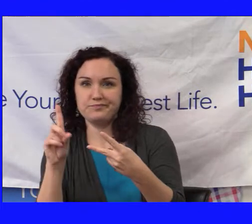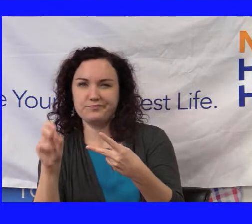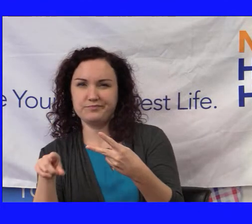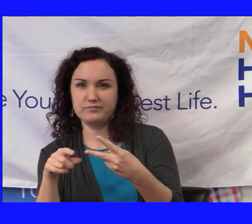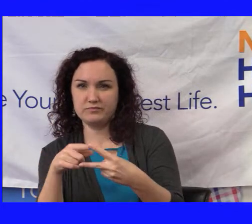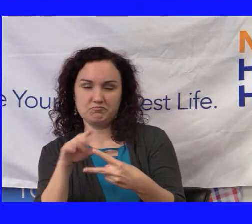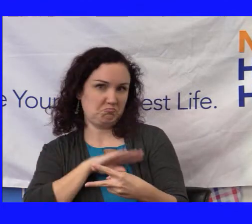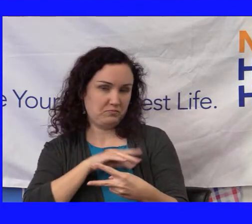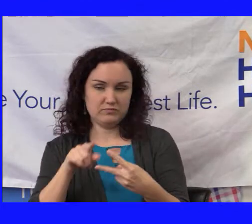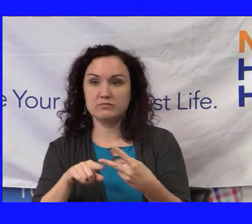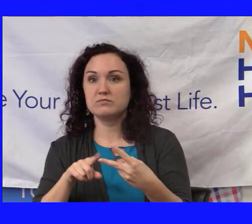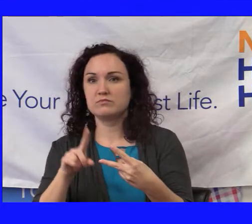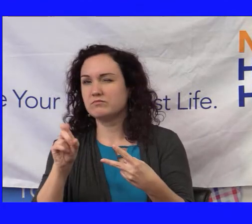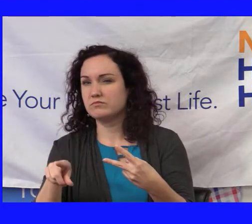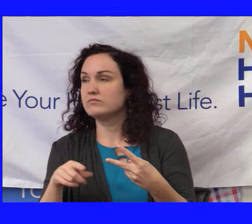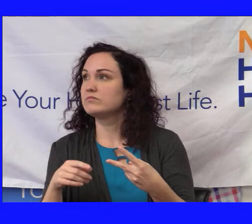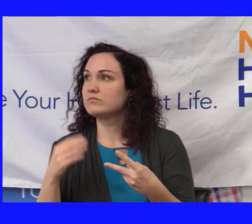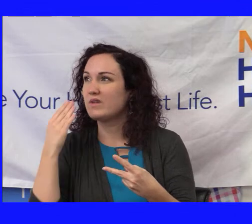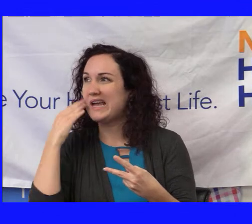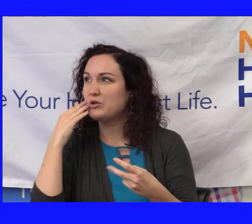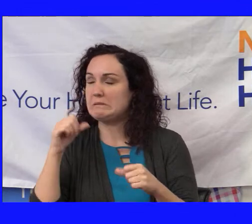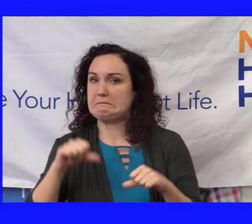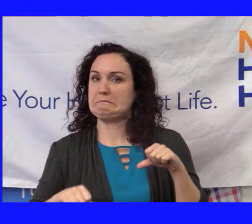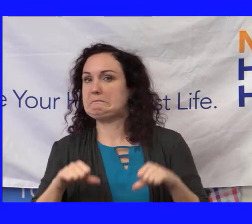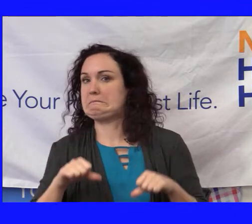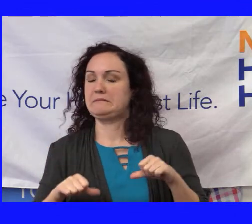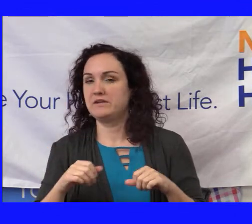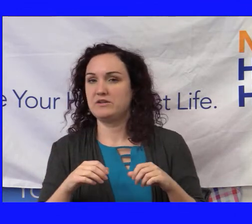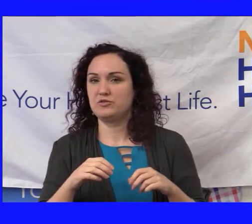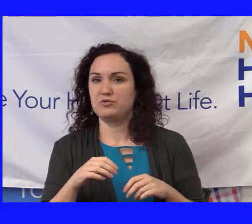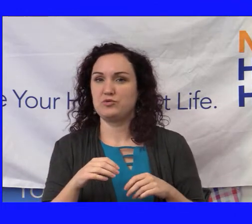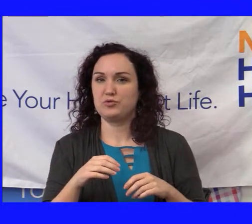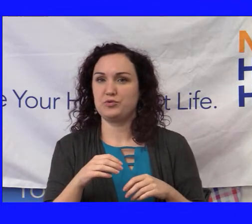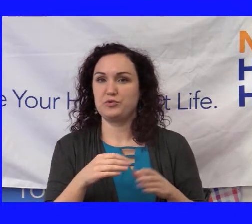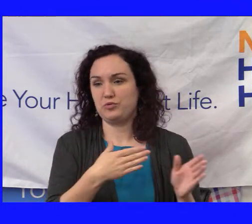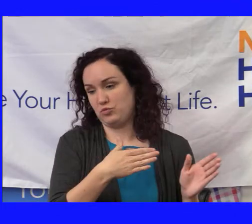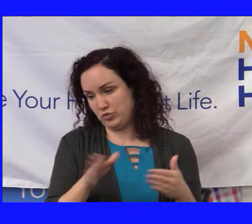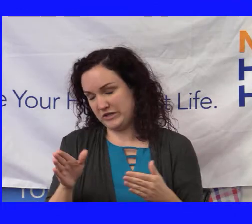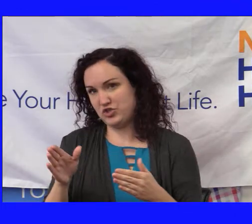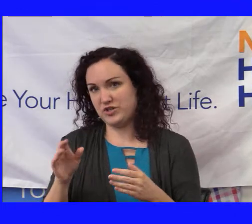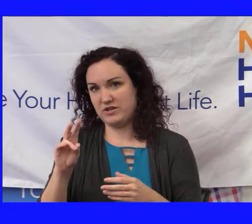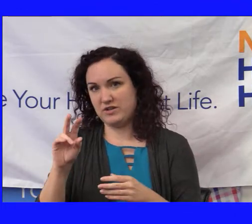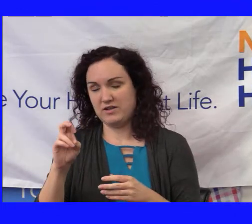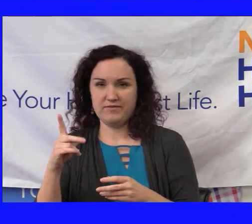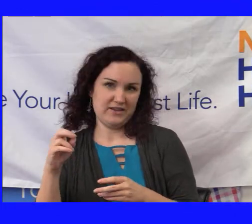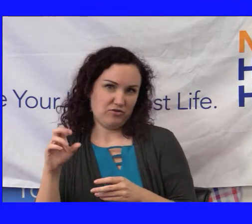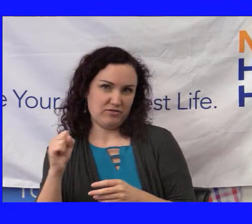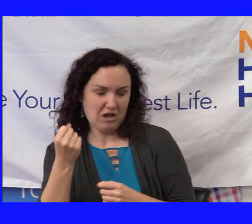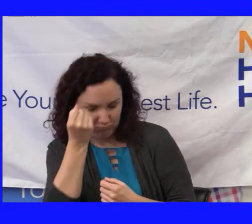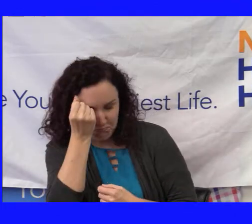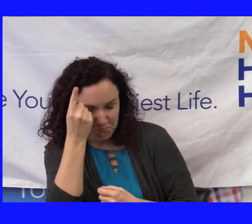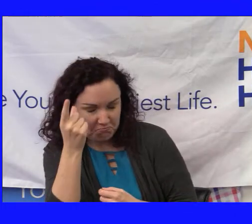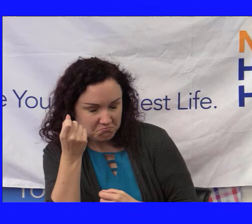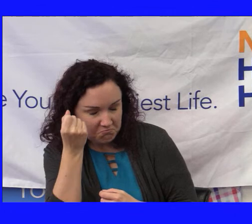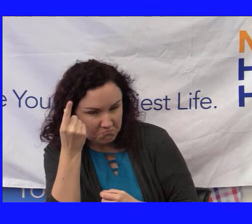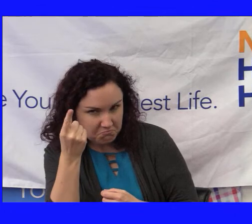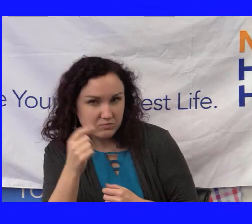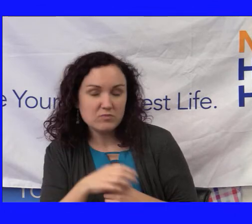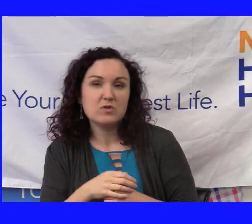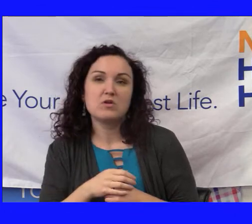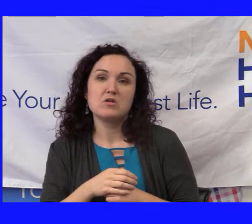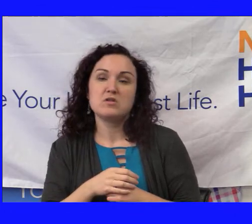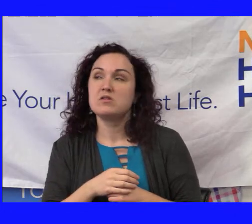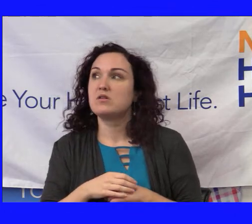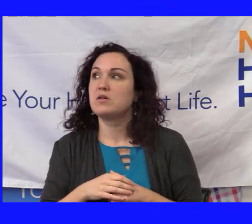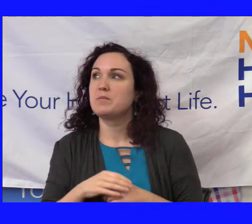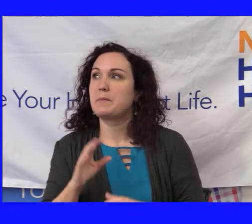question is, I know there's this reluctance to switch vendors because we have such an investment, and I understand that, but it seems